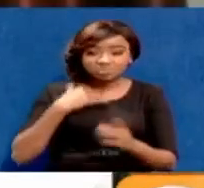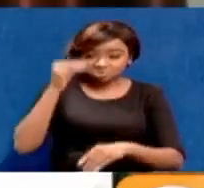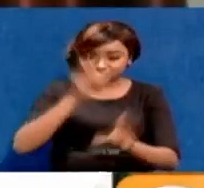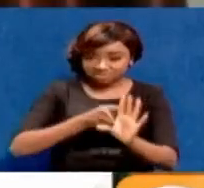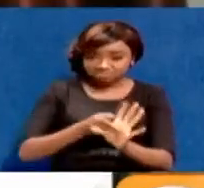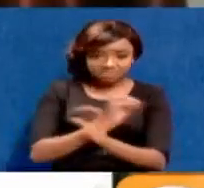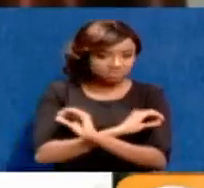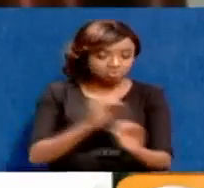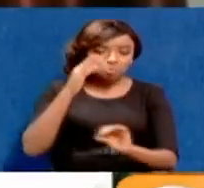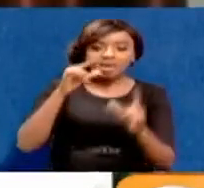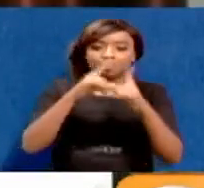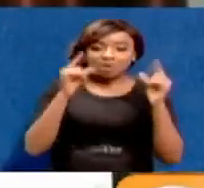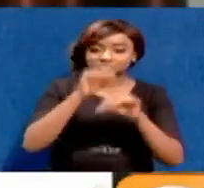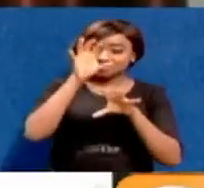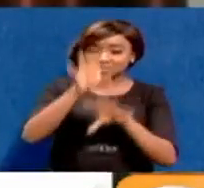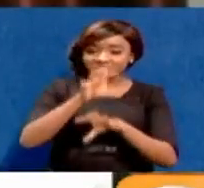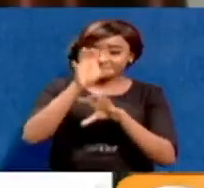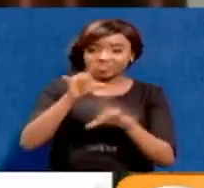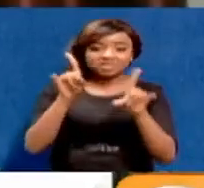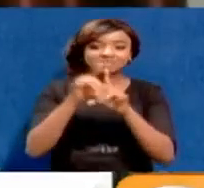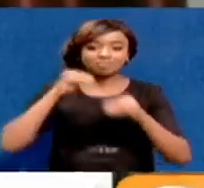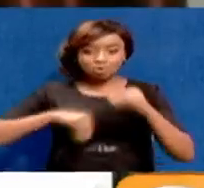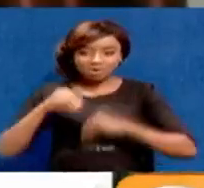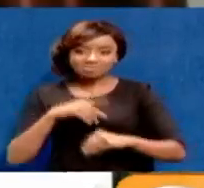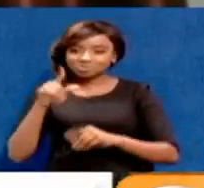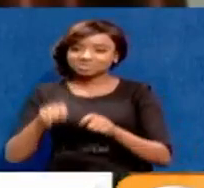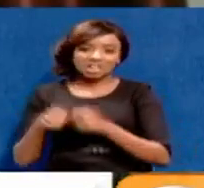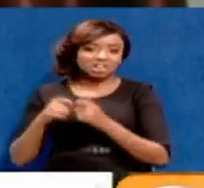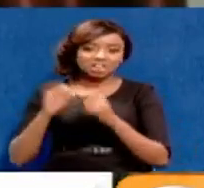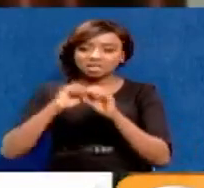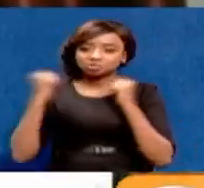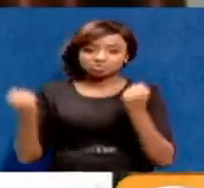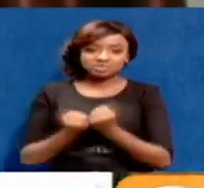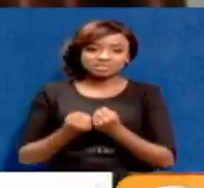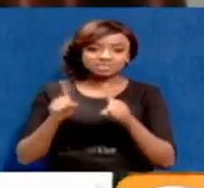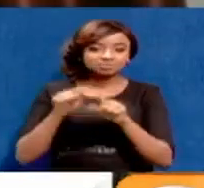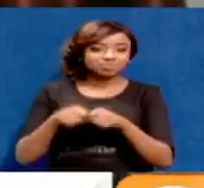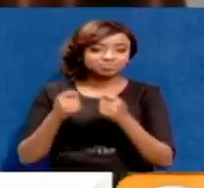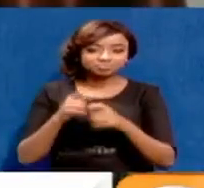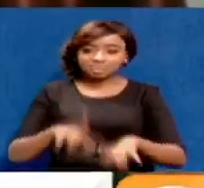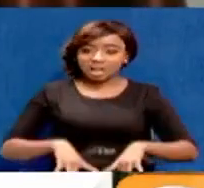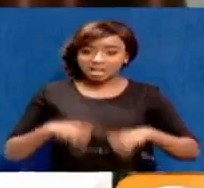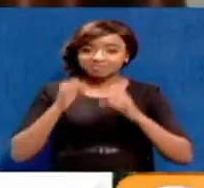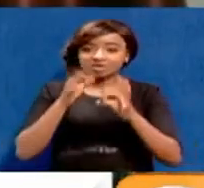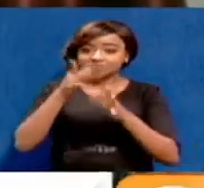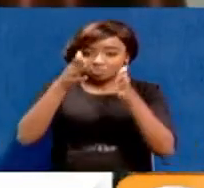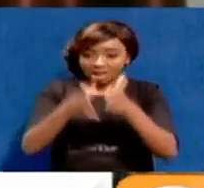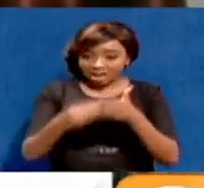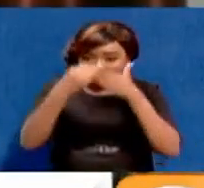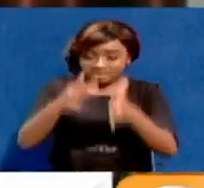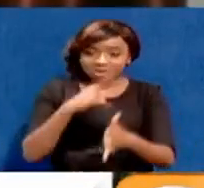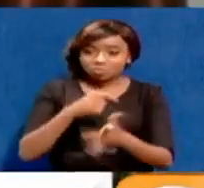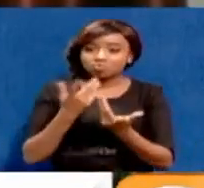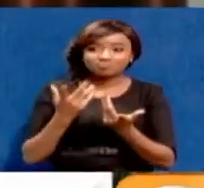because hate speech, just like corruption, destroys societies and it destroys life. And if you are the kind of leader